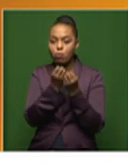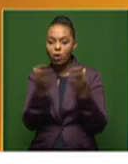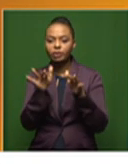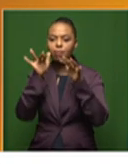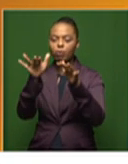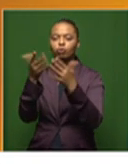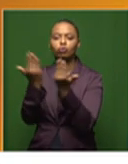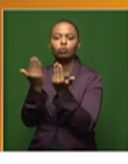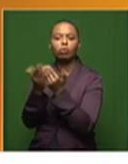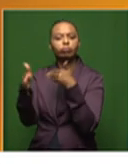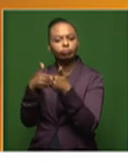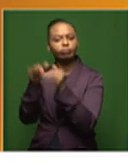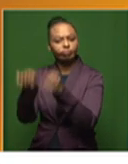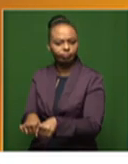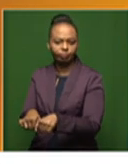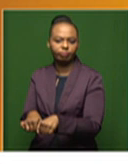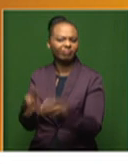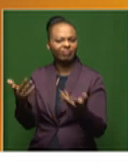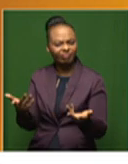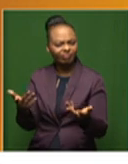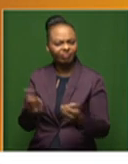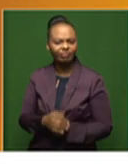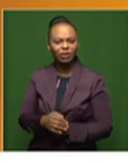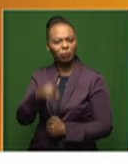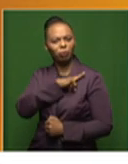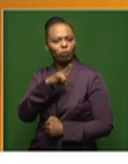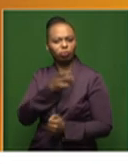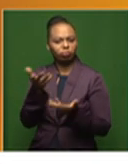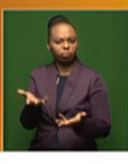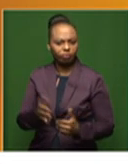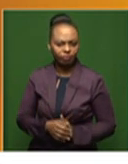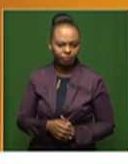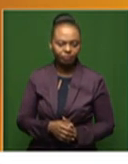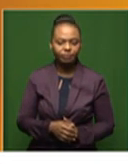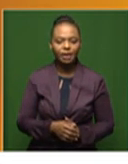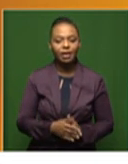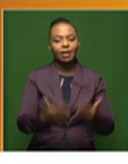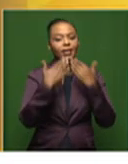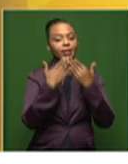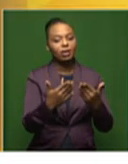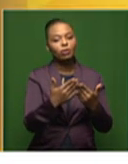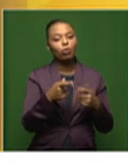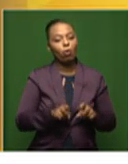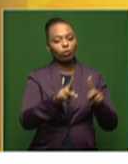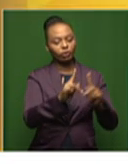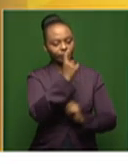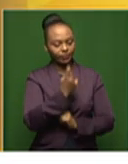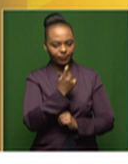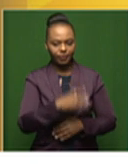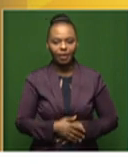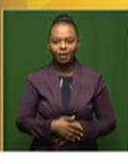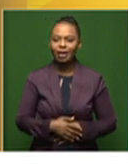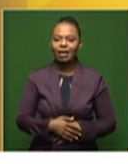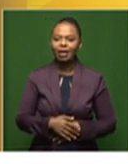stayed away. So what exactly is that announcement to schools? Thank you so much, Sakina, for the opportunity. The announcement was very